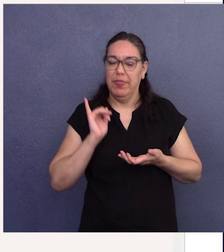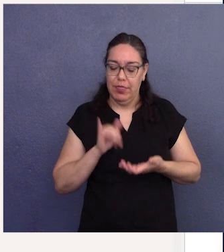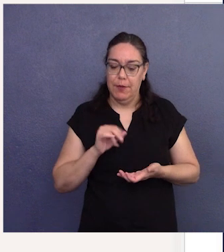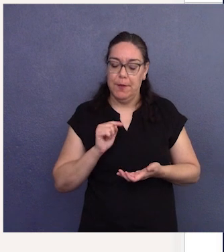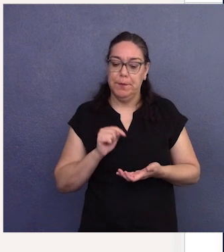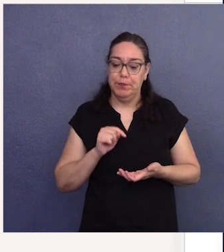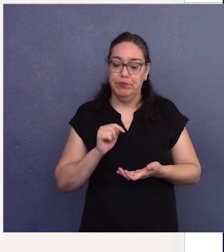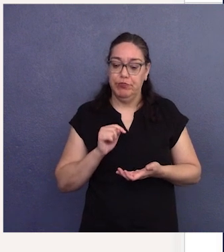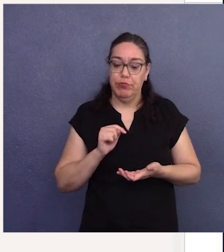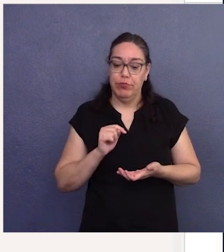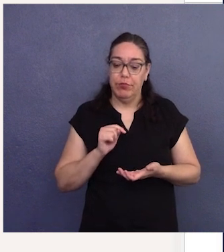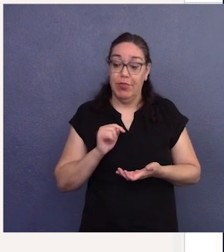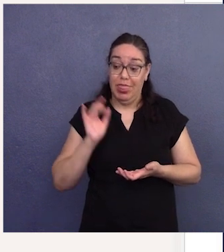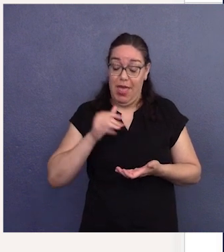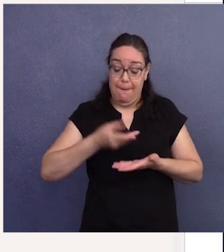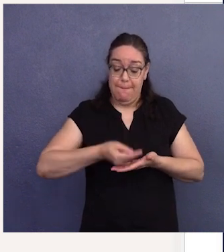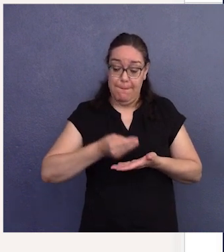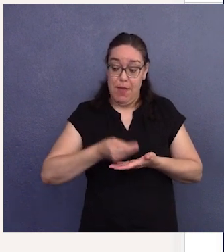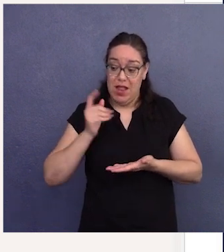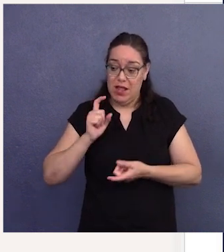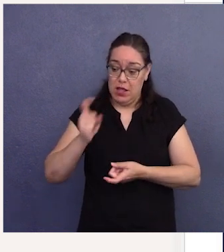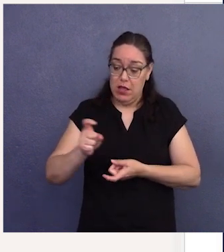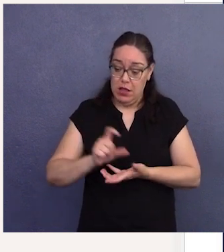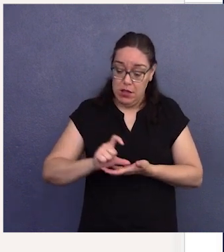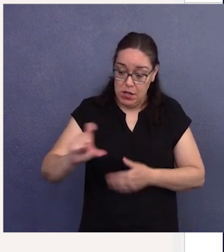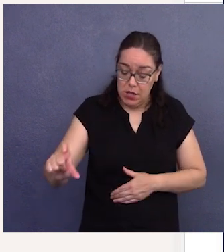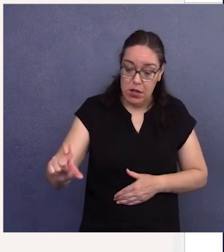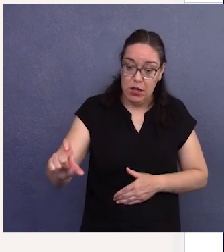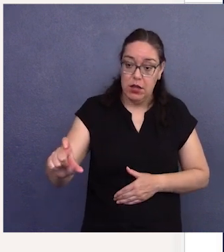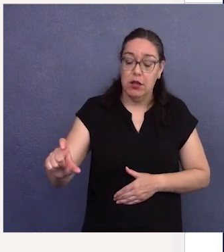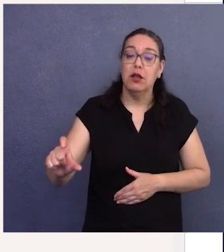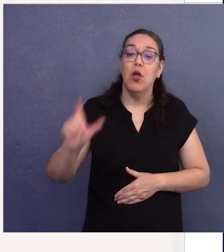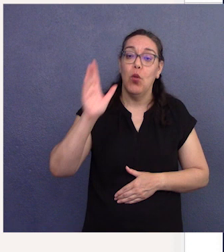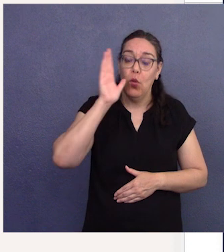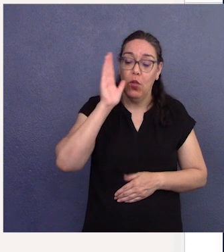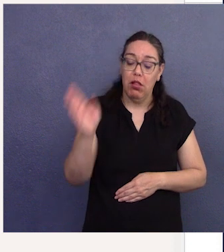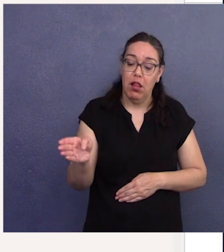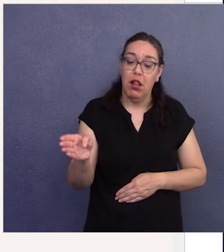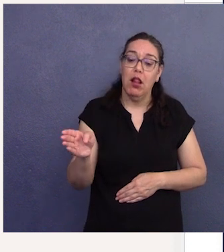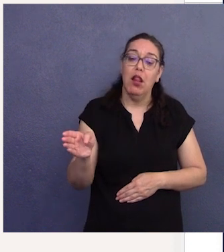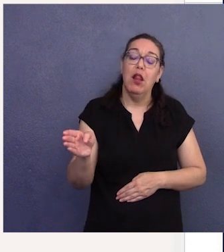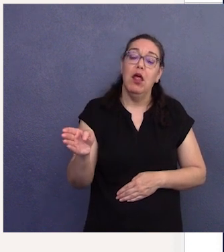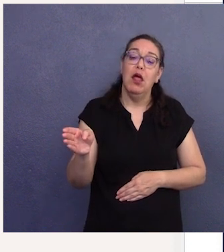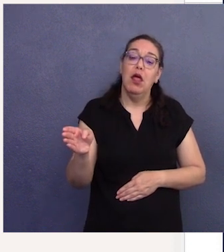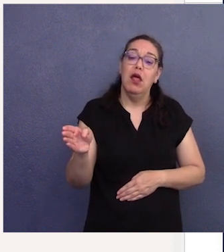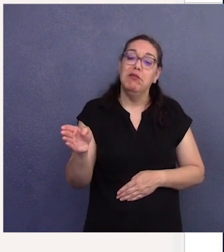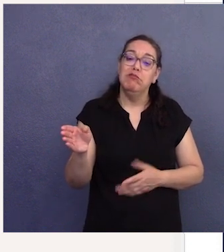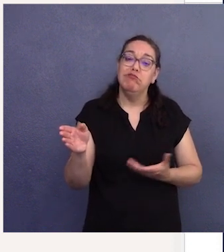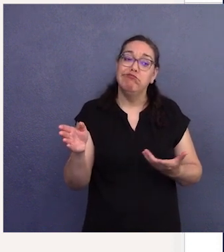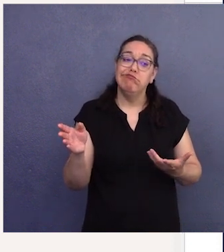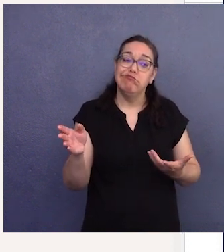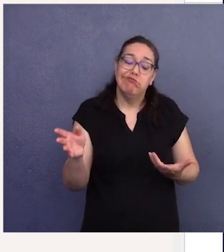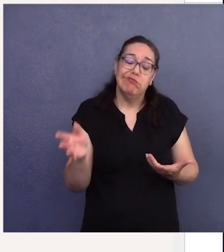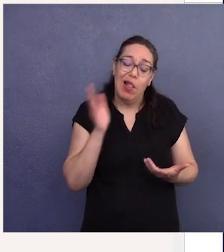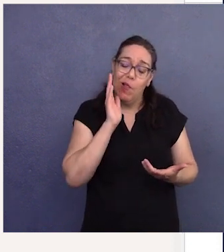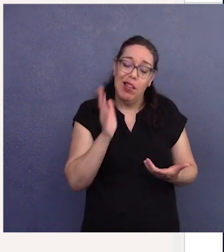the disbursement of the award will be pretty much